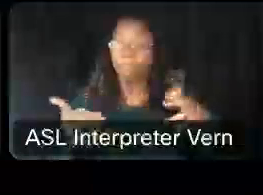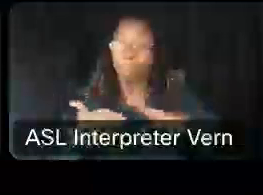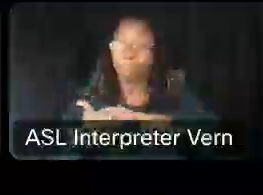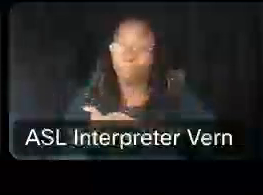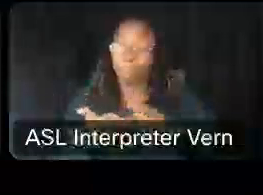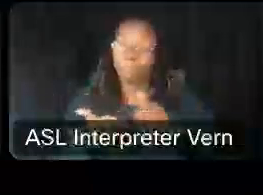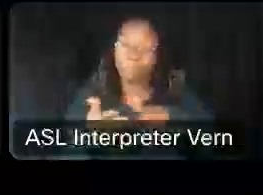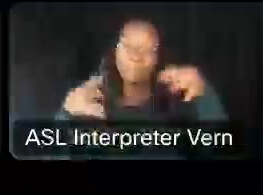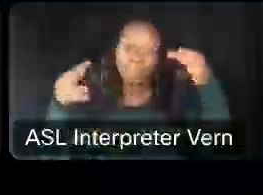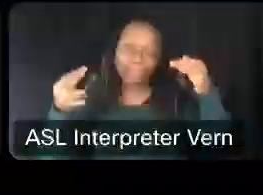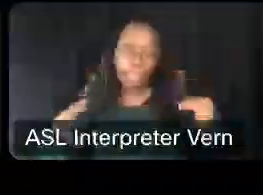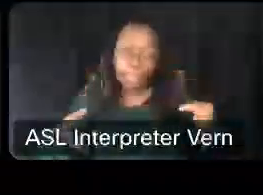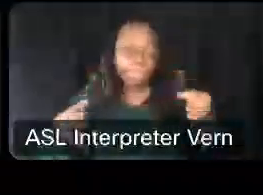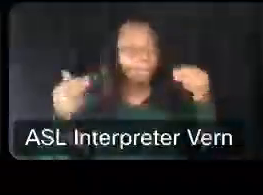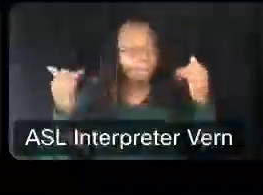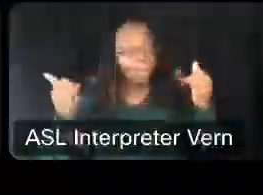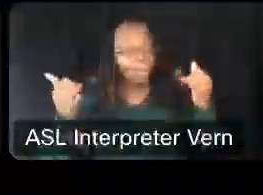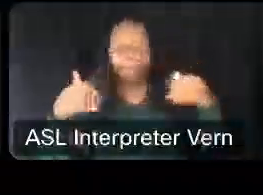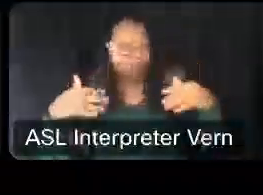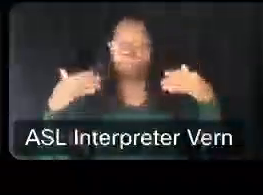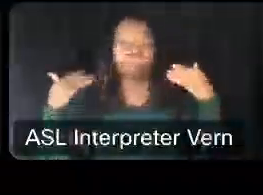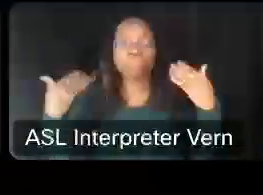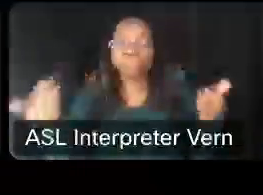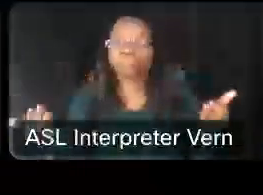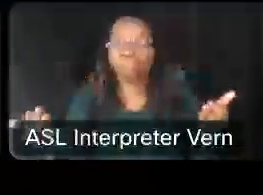these things. So everybody's going to